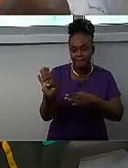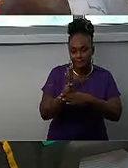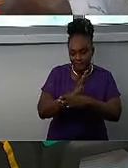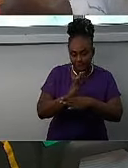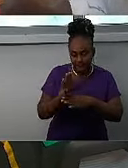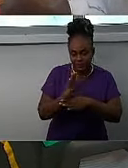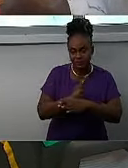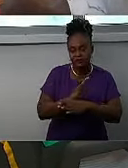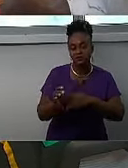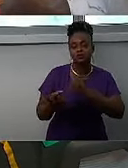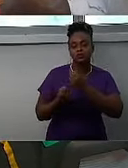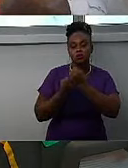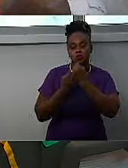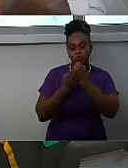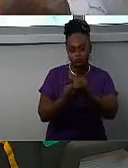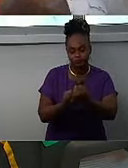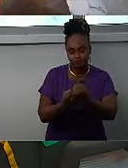support.